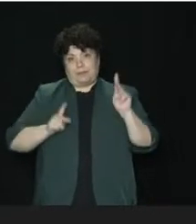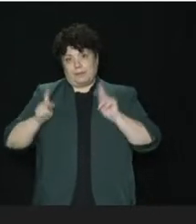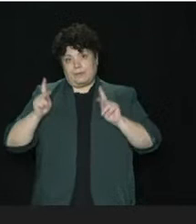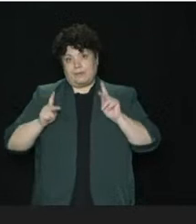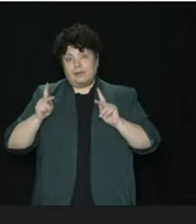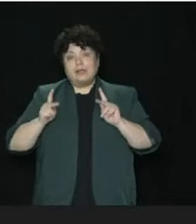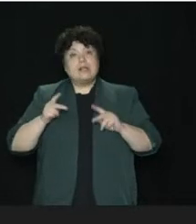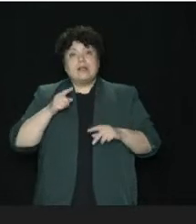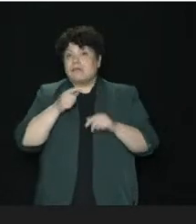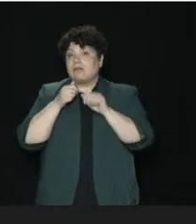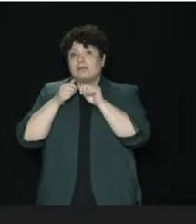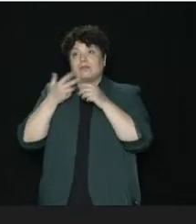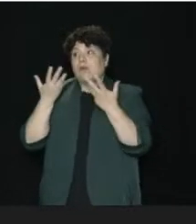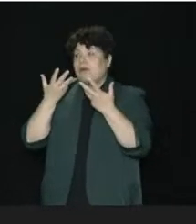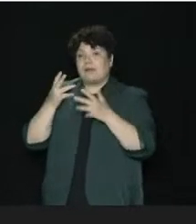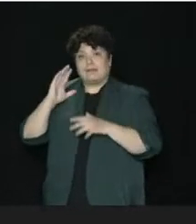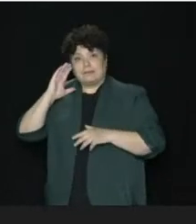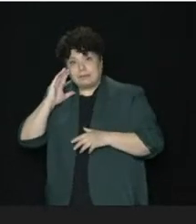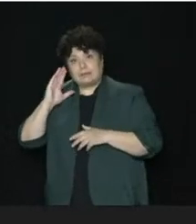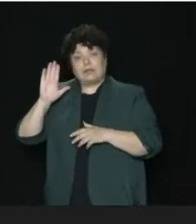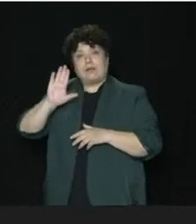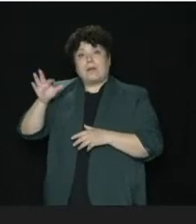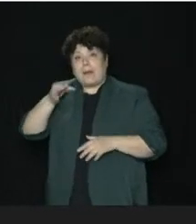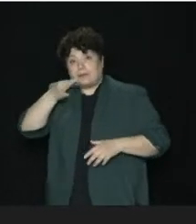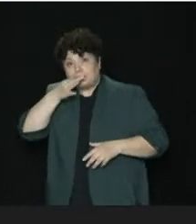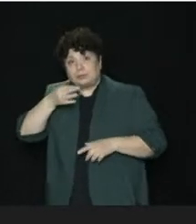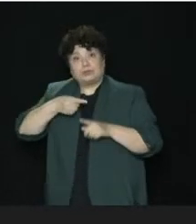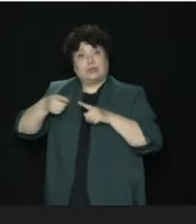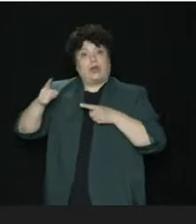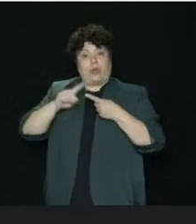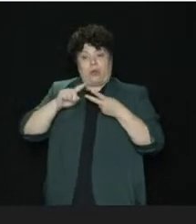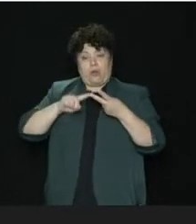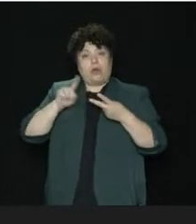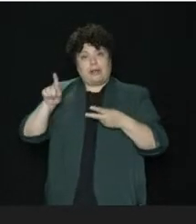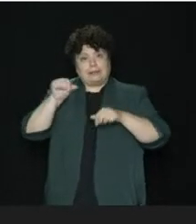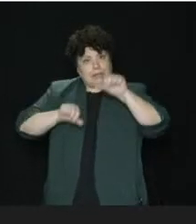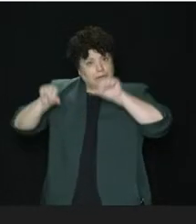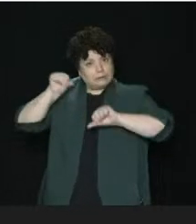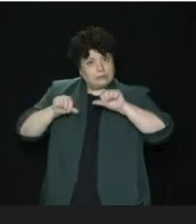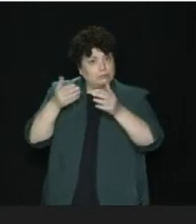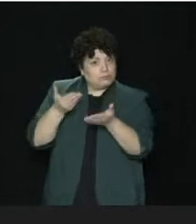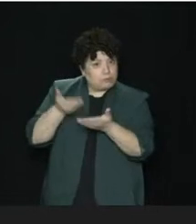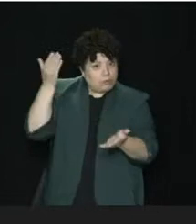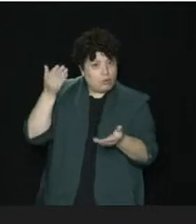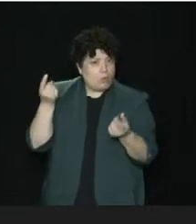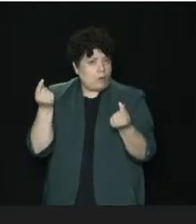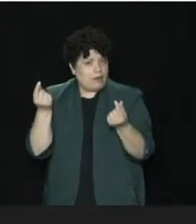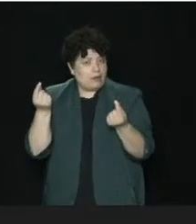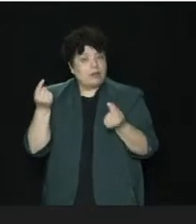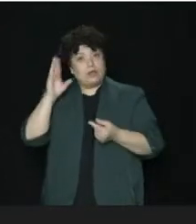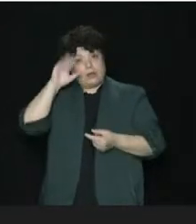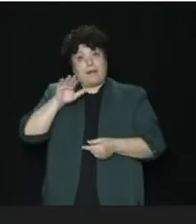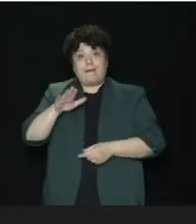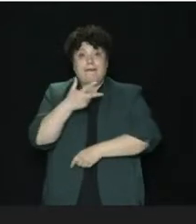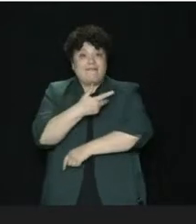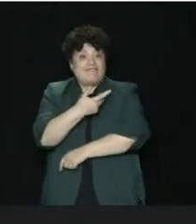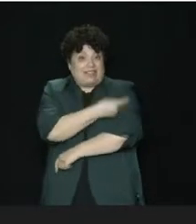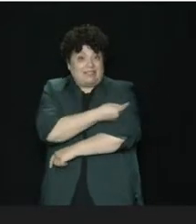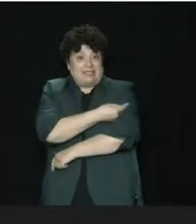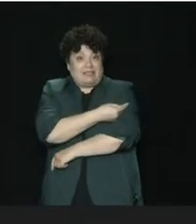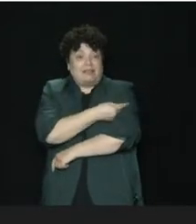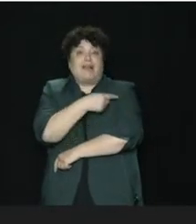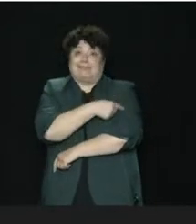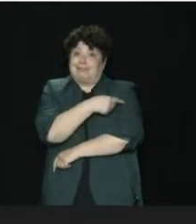following science, listening to experts on recommendations they're making. We know that vaccination is a